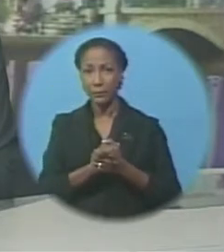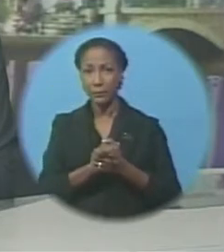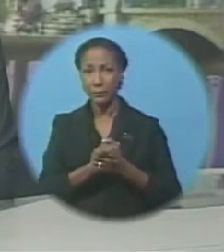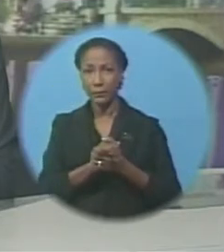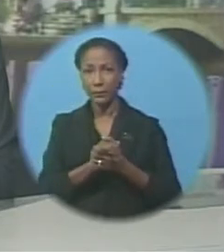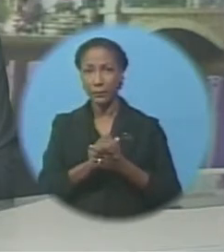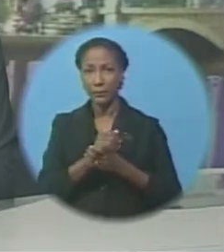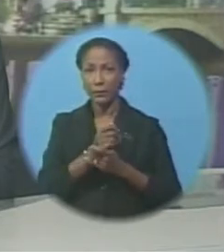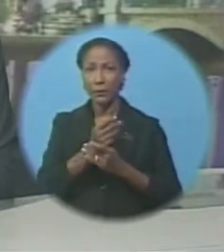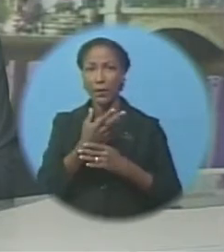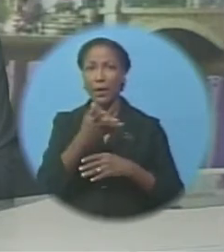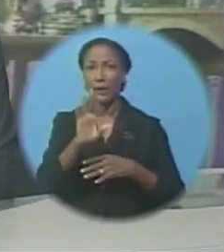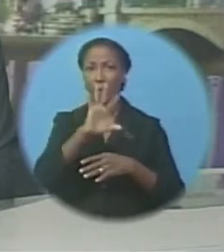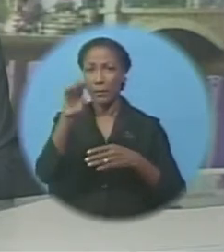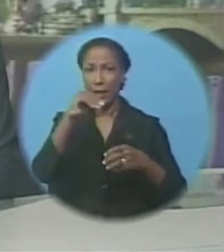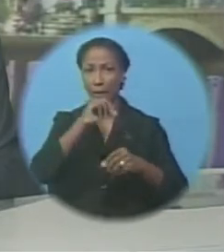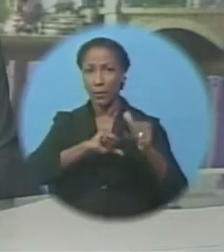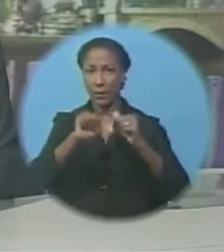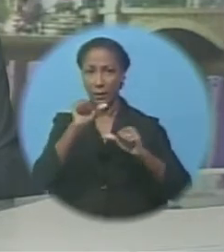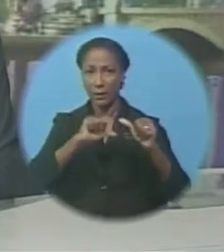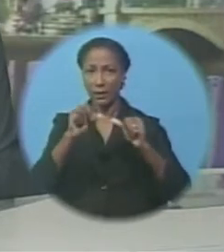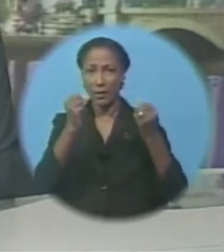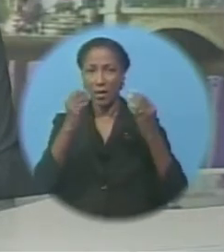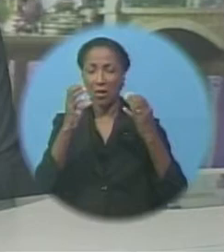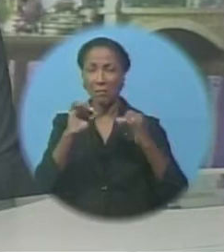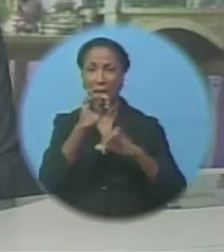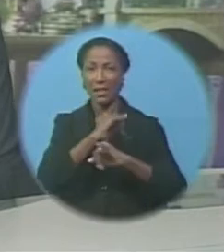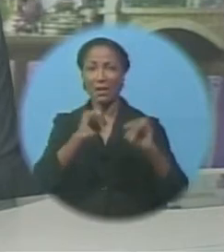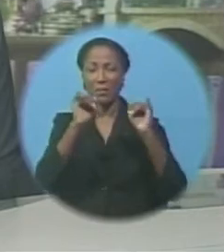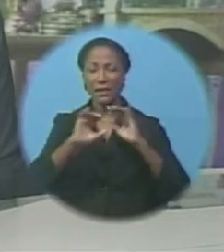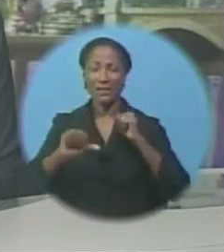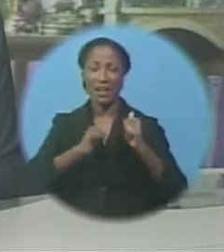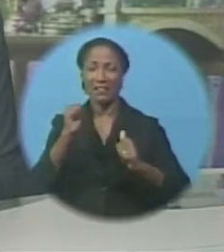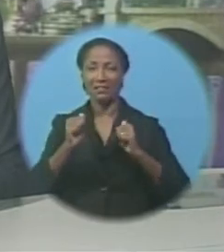participating in several independence activities in the coming days.